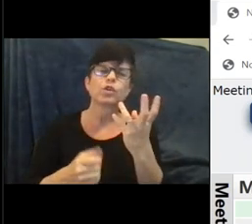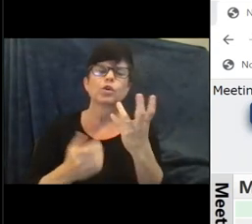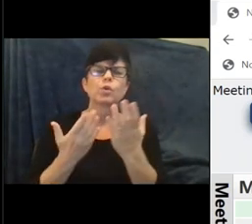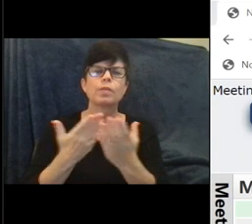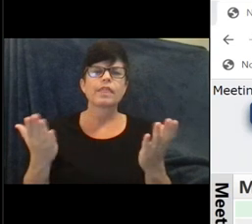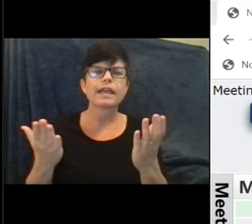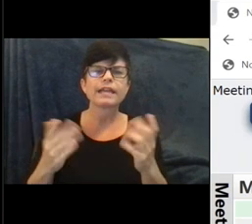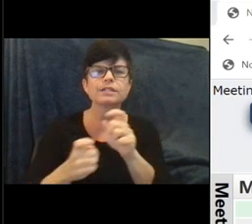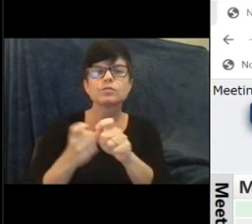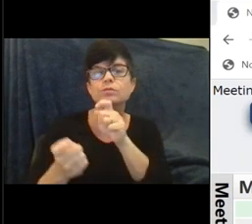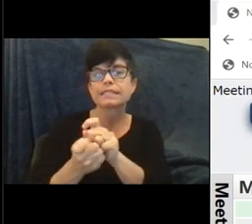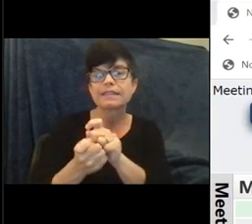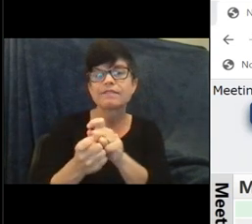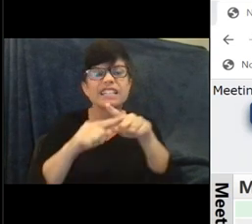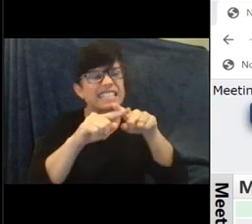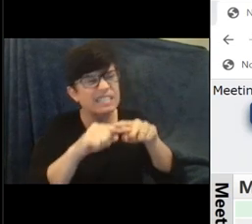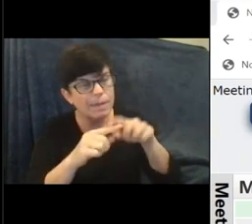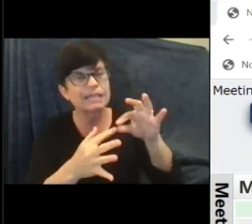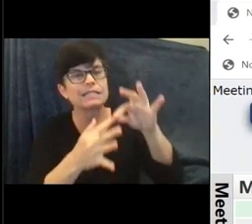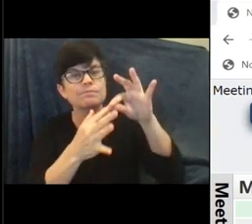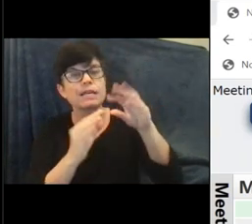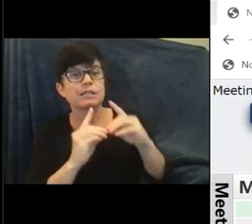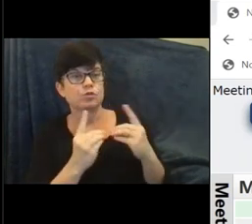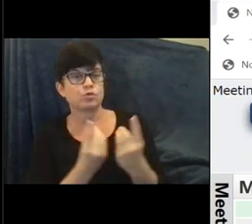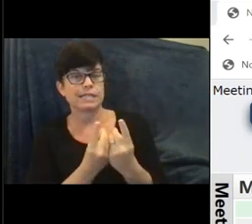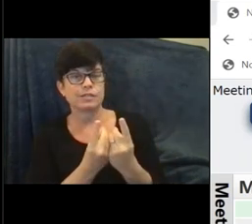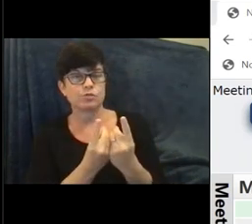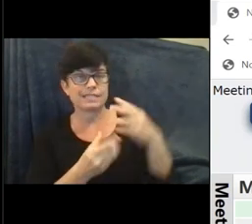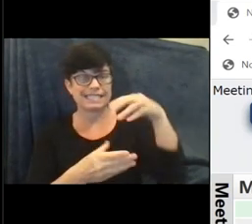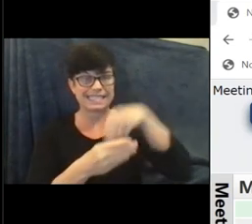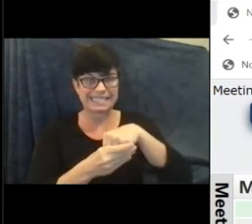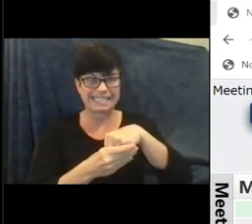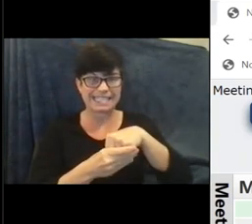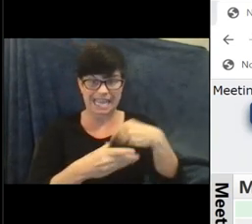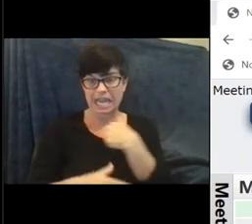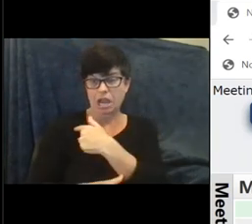to dependent special districts within the city's boundaries, which is us here at the CRA.